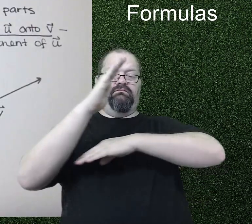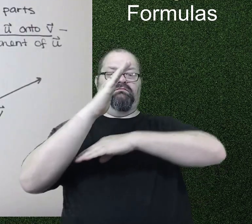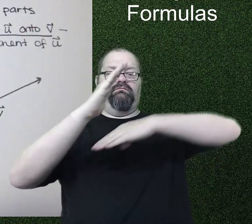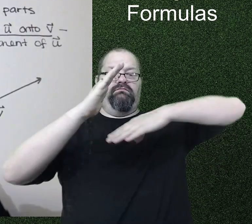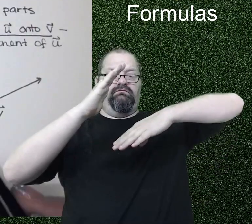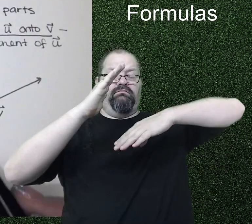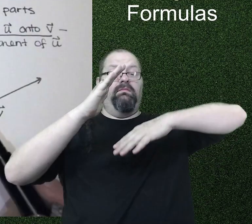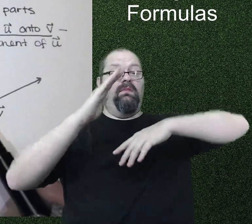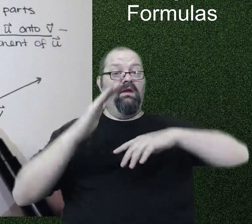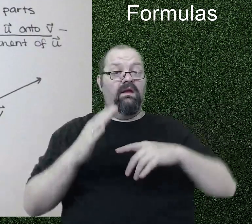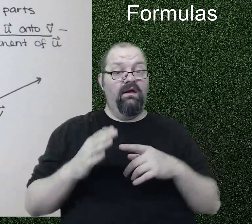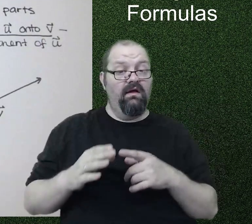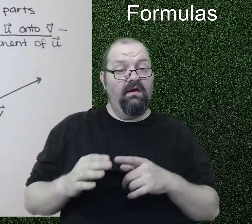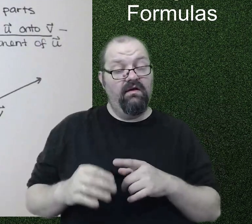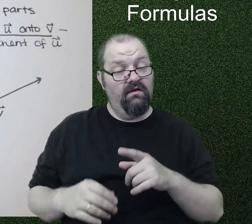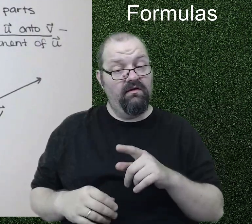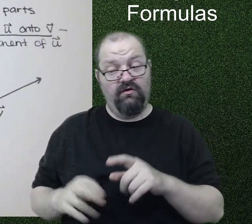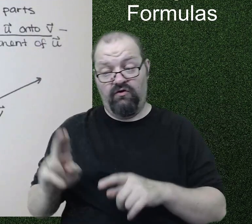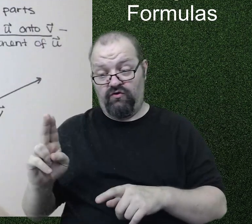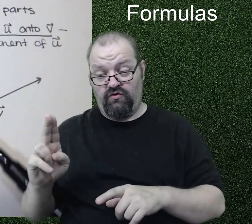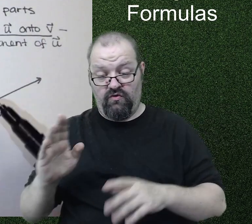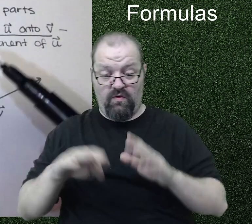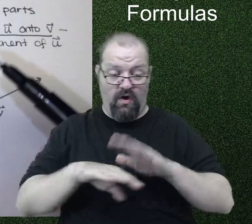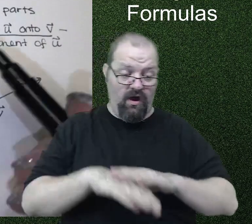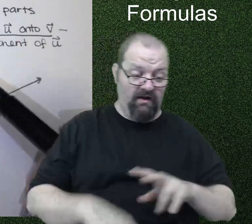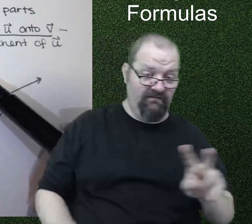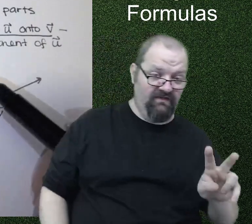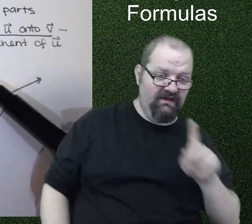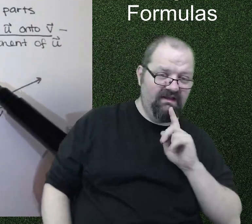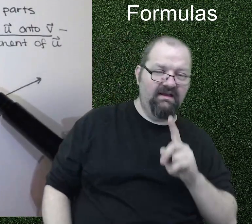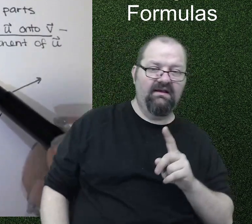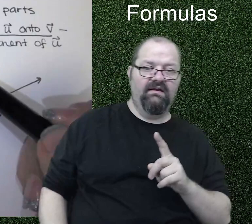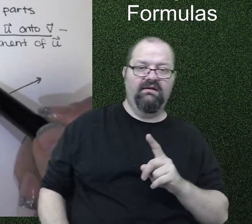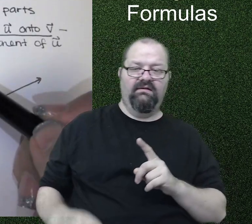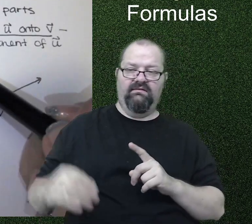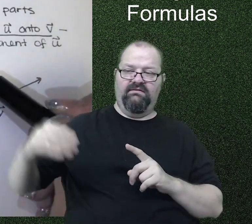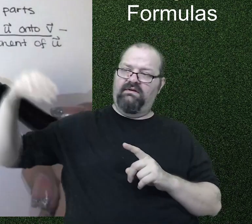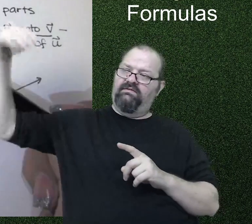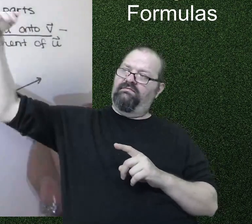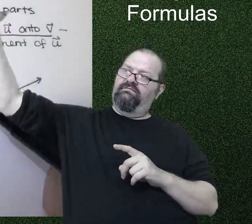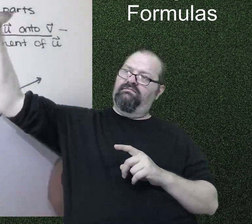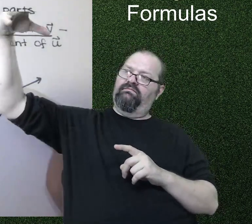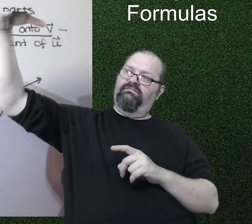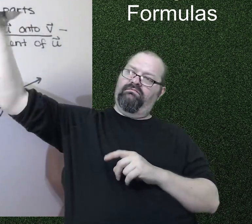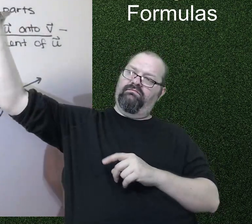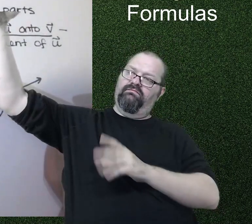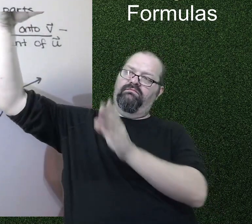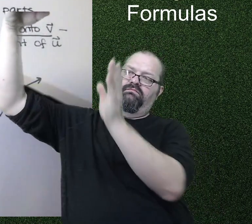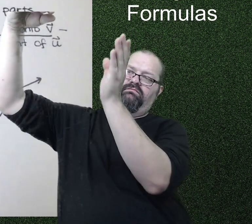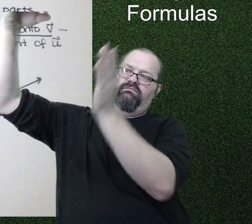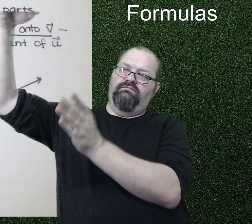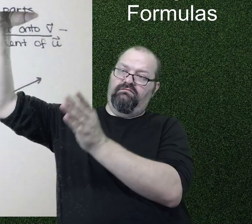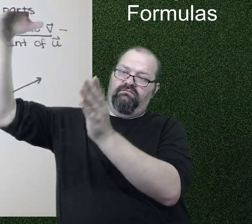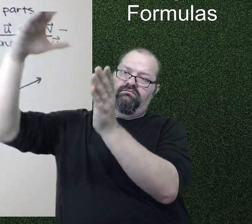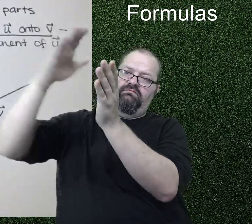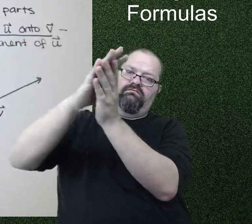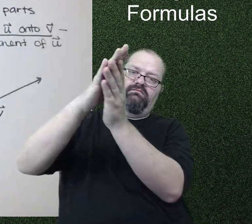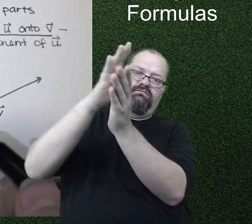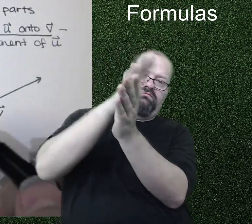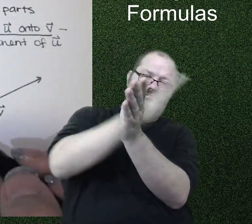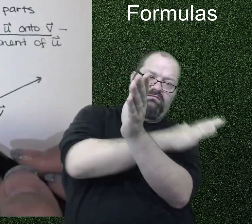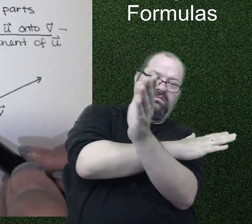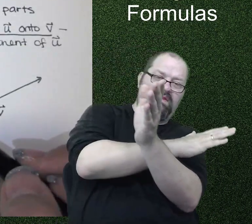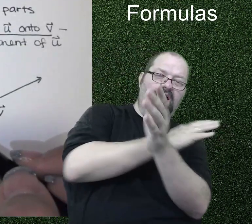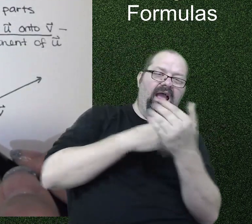The projection of U onto V is the shadow that would be cast if I had a sun right here